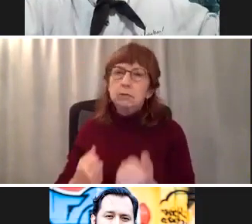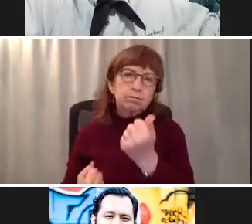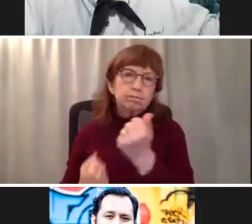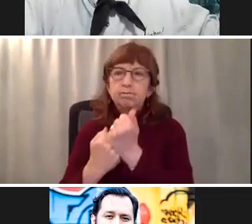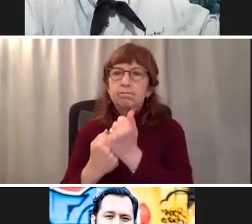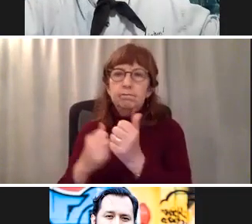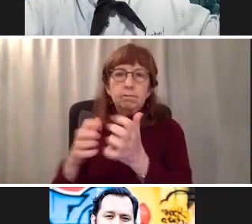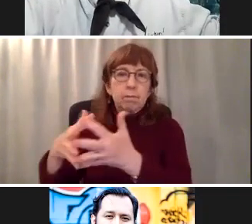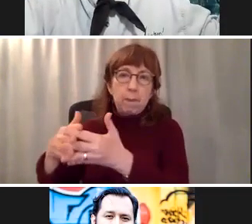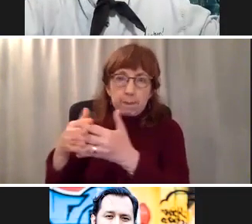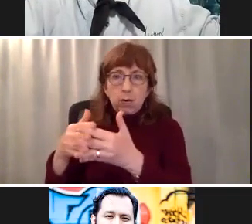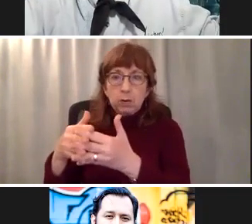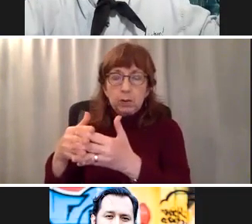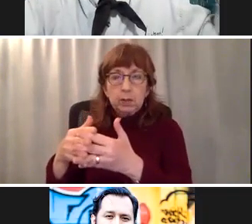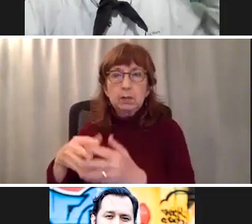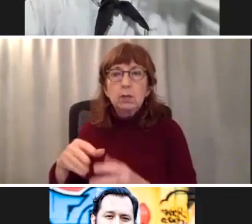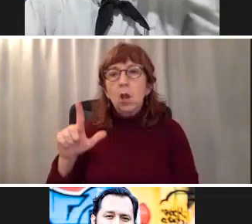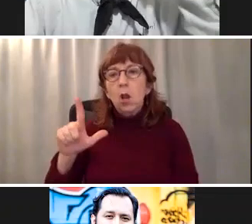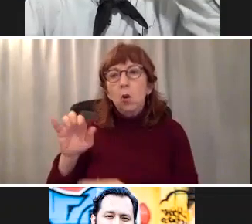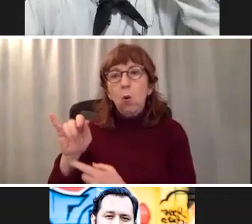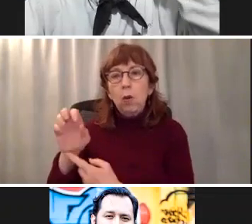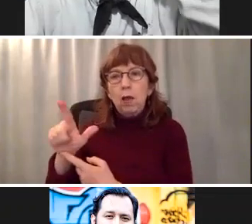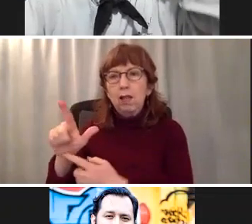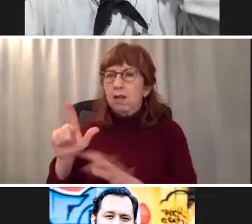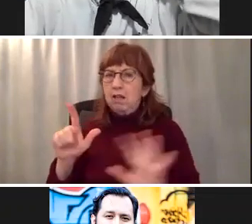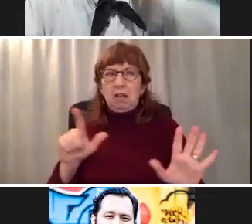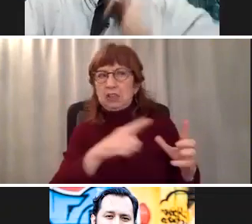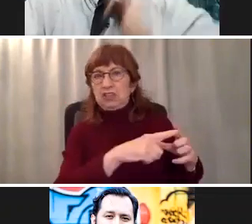disavow themselves from the Japanese